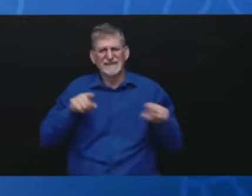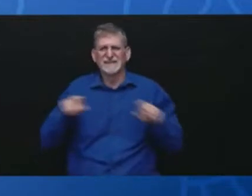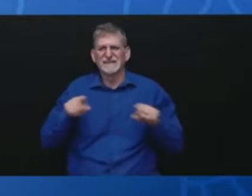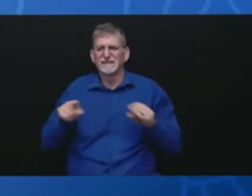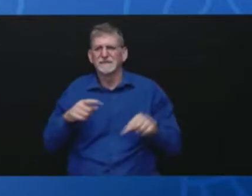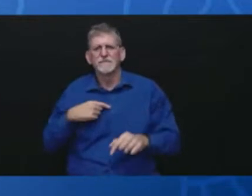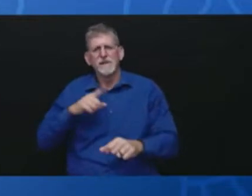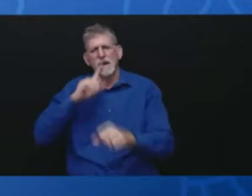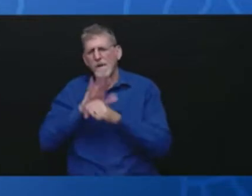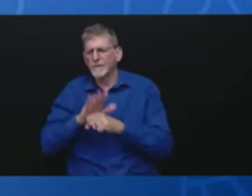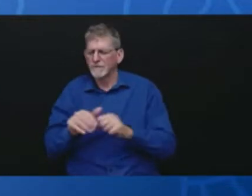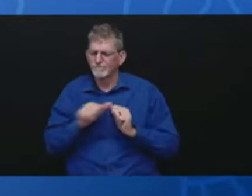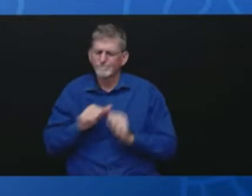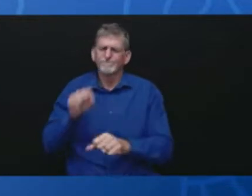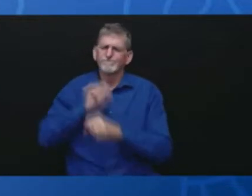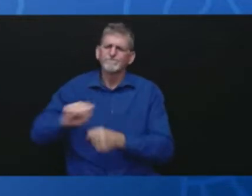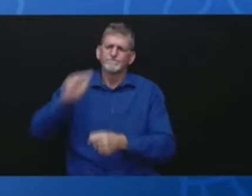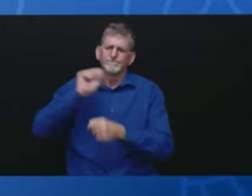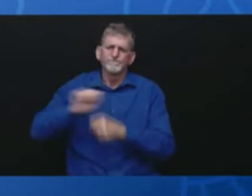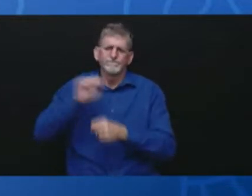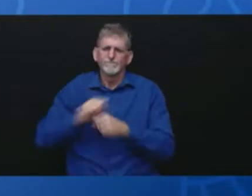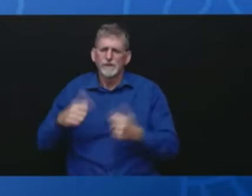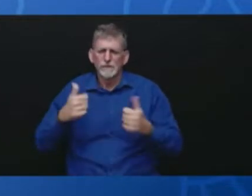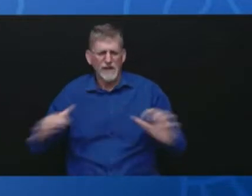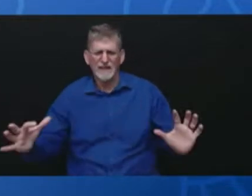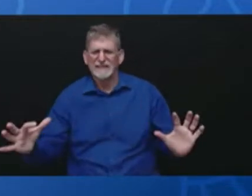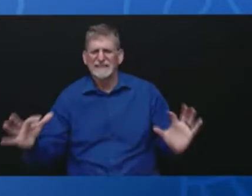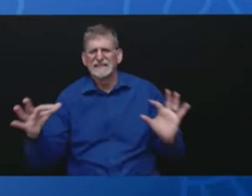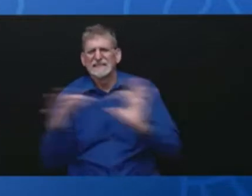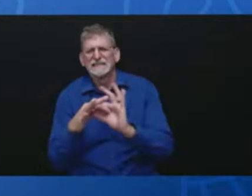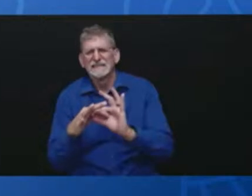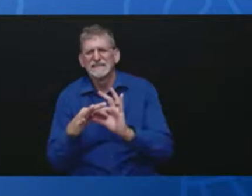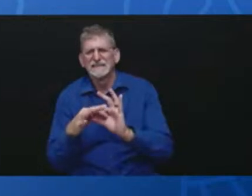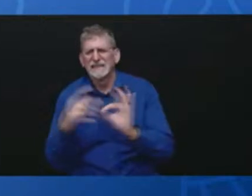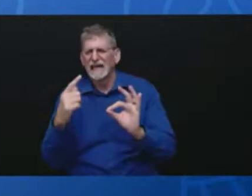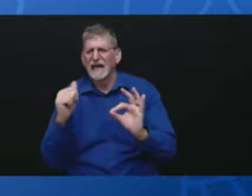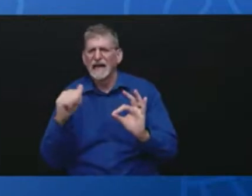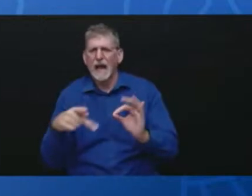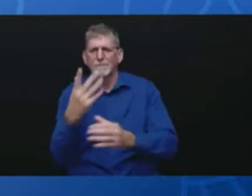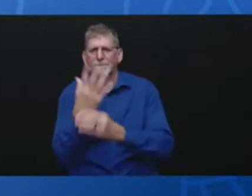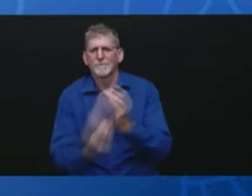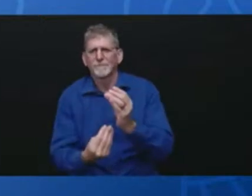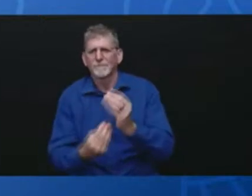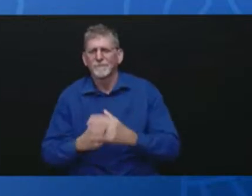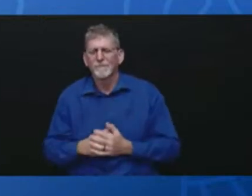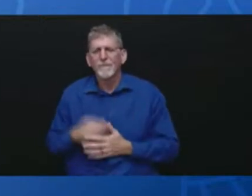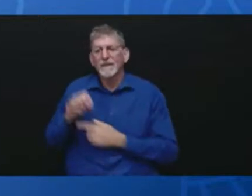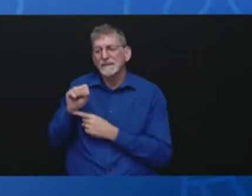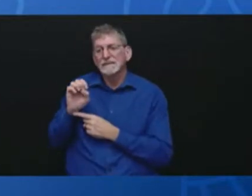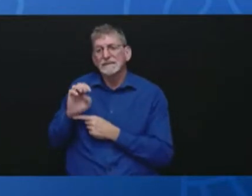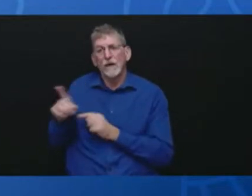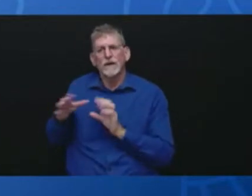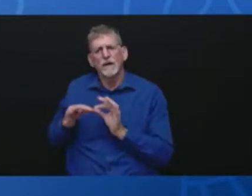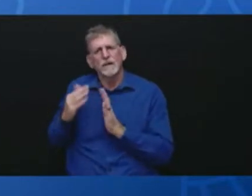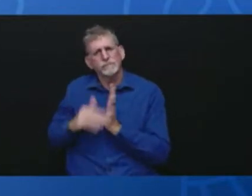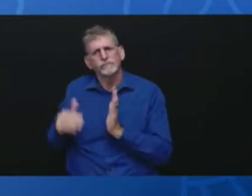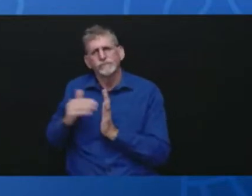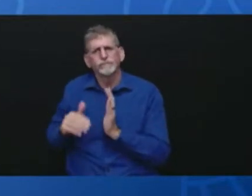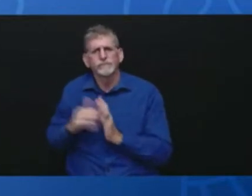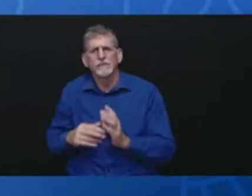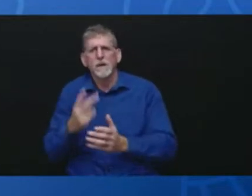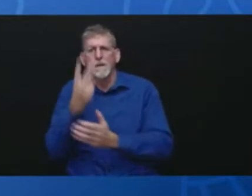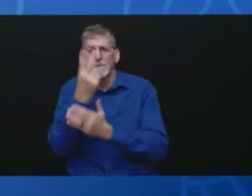gap. As the Secretary said repeatedly, both sides will have to make compromises as we are working in